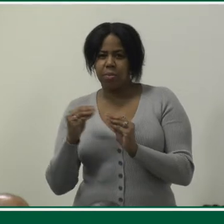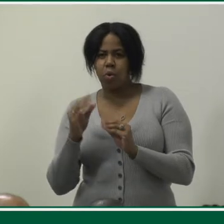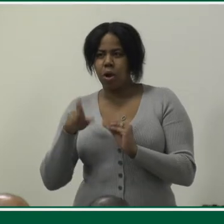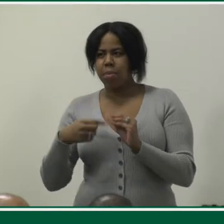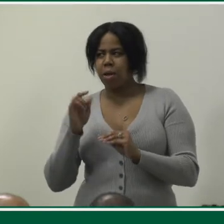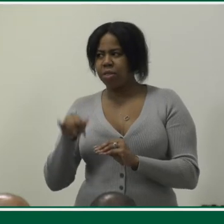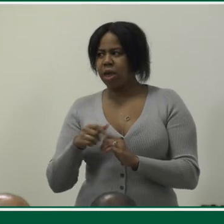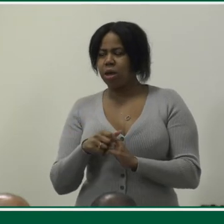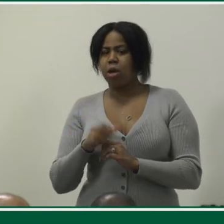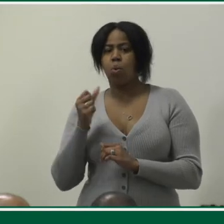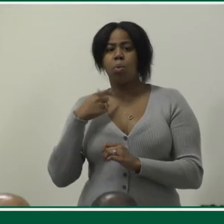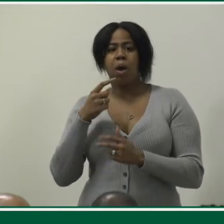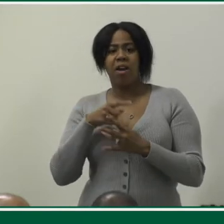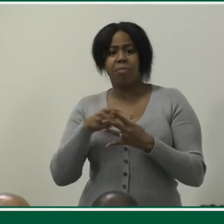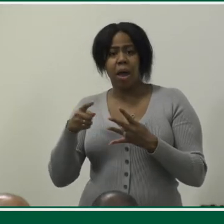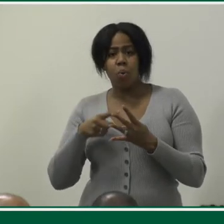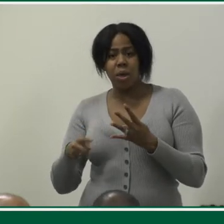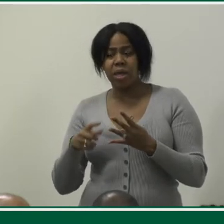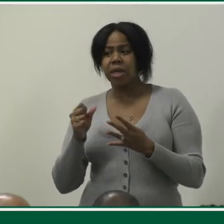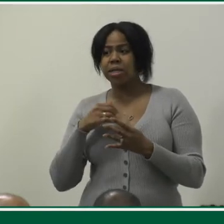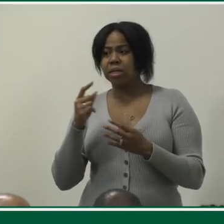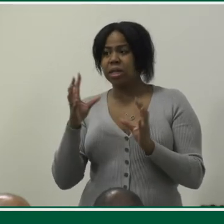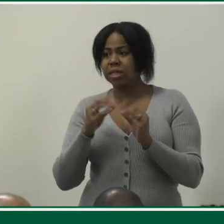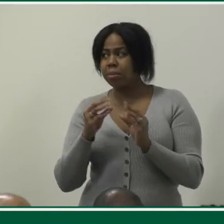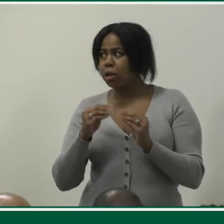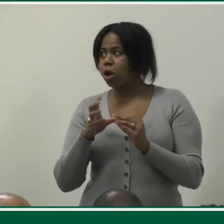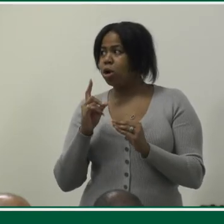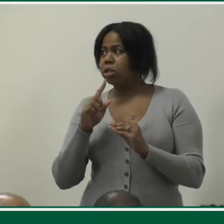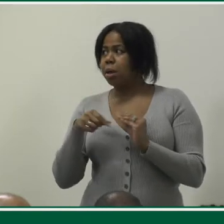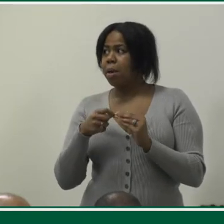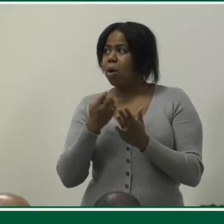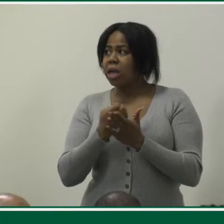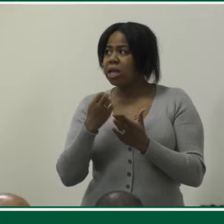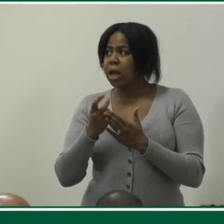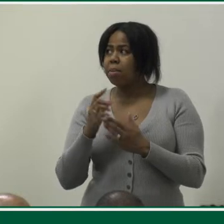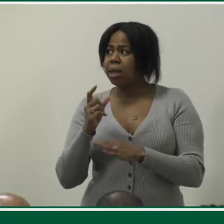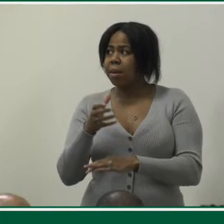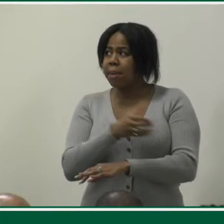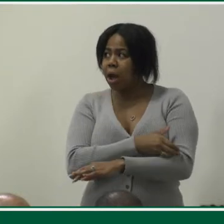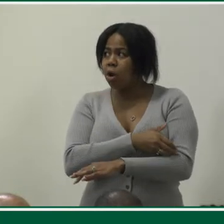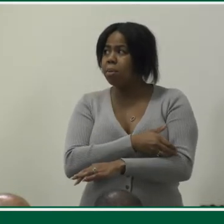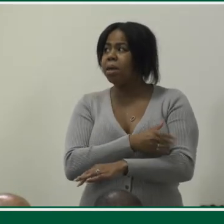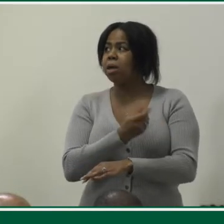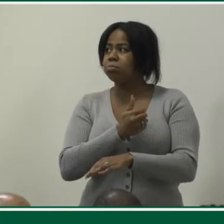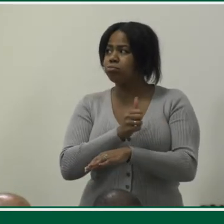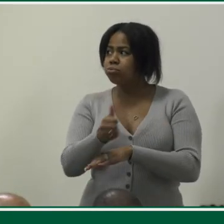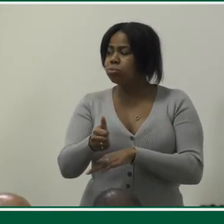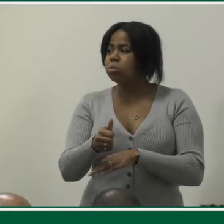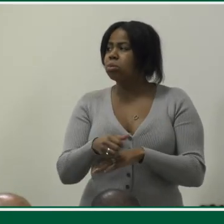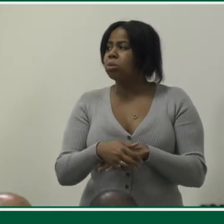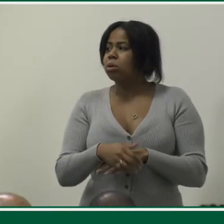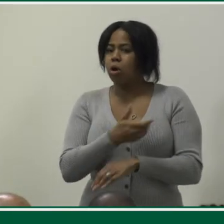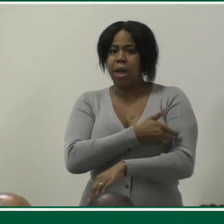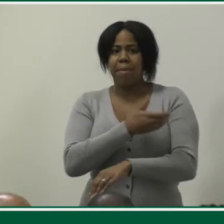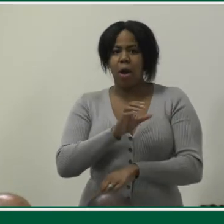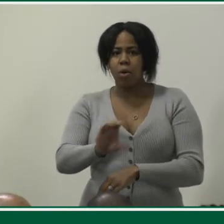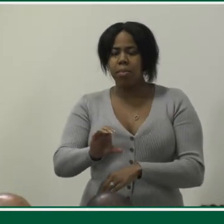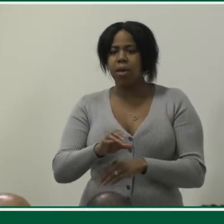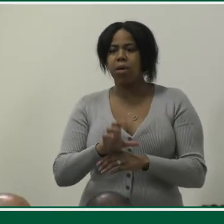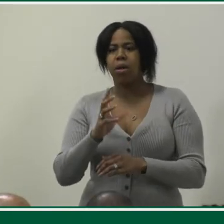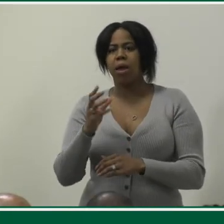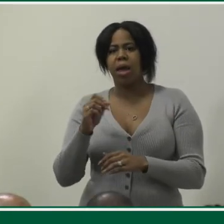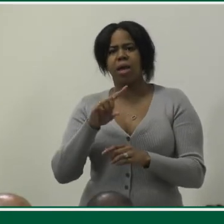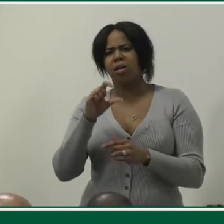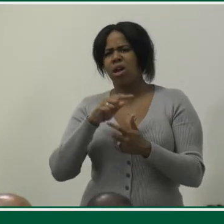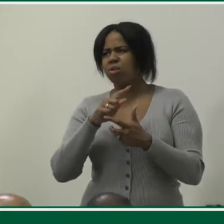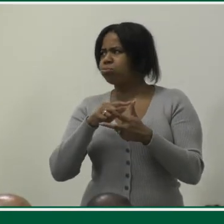bi-weekly seminars focused on economic empowerment, self-determination, and courageous leadership. Those are the 3 main pillars of all